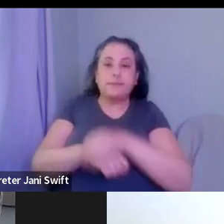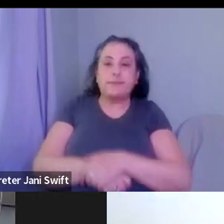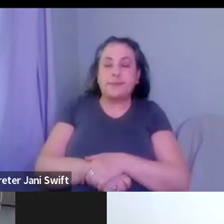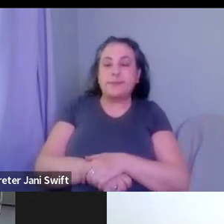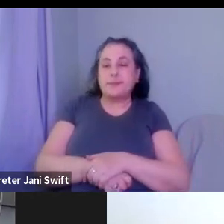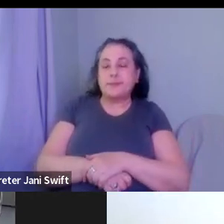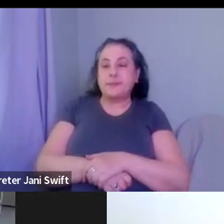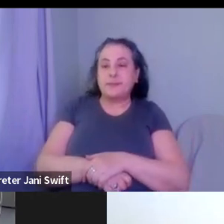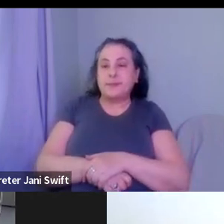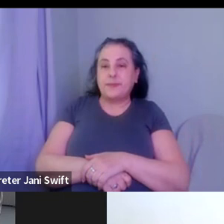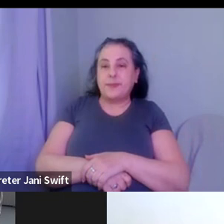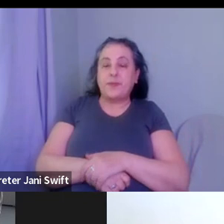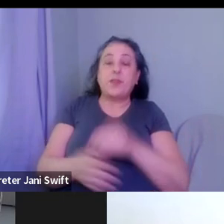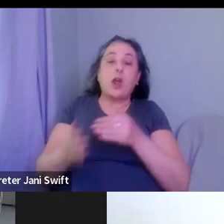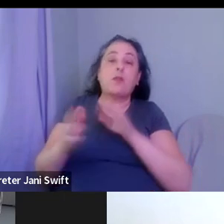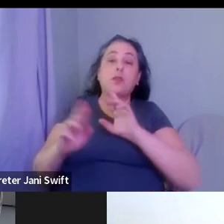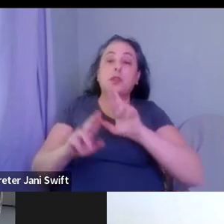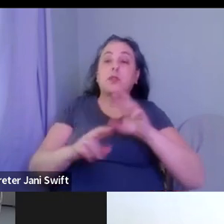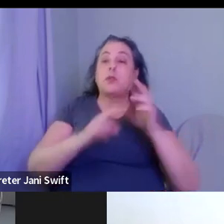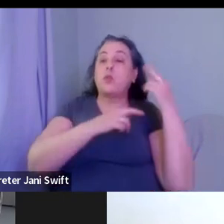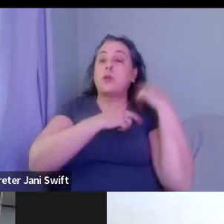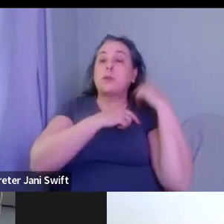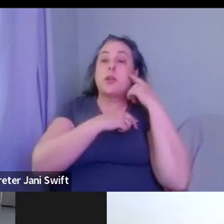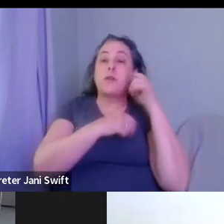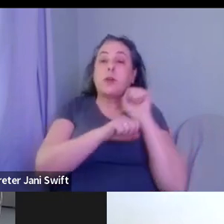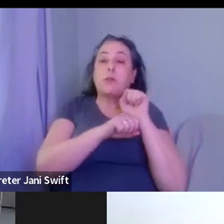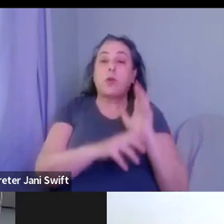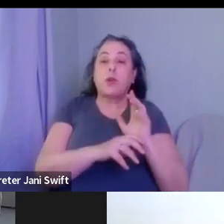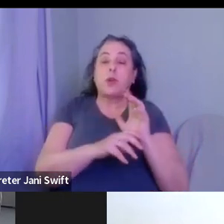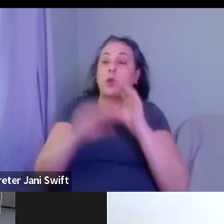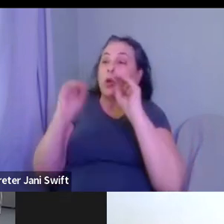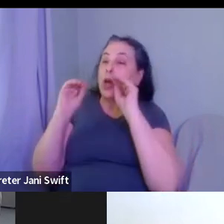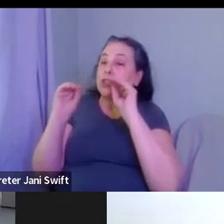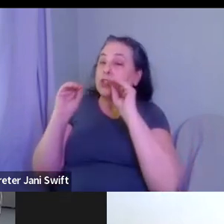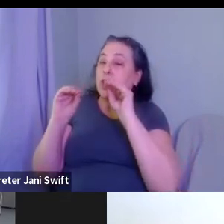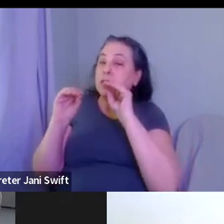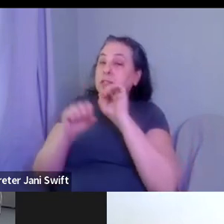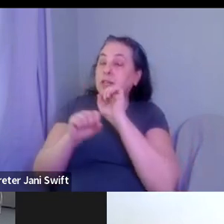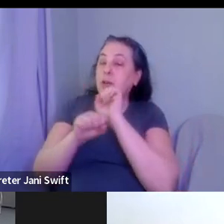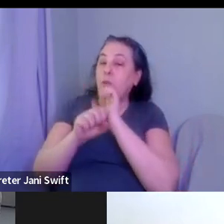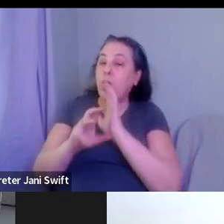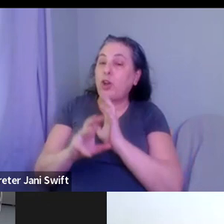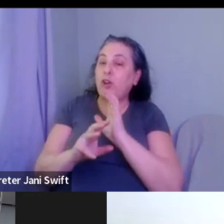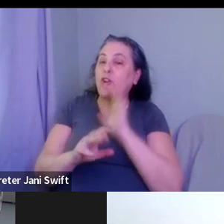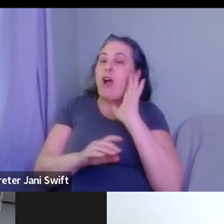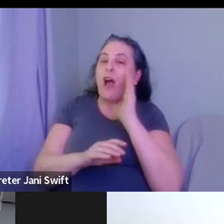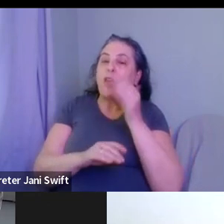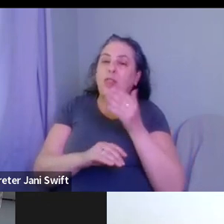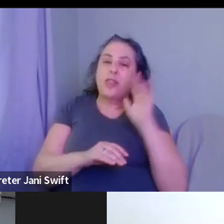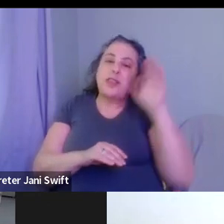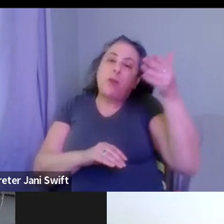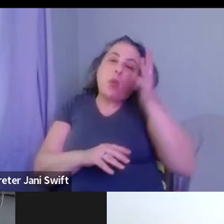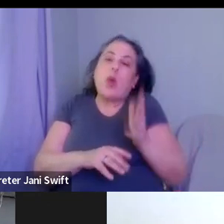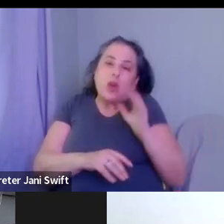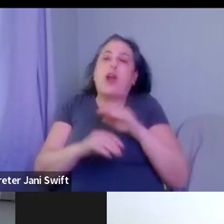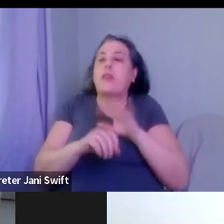yeah. And it's often the responsibility of the employees to educate the employer on these laws. Like, I mean, they sort of